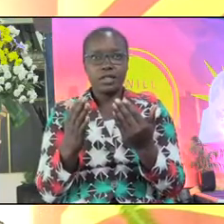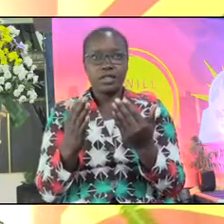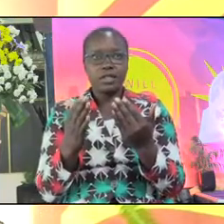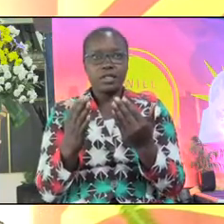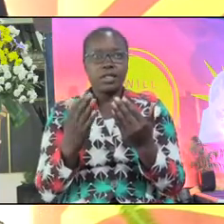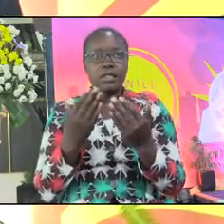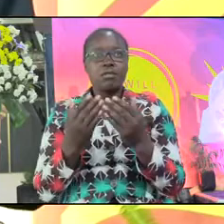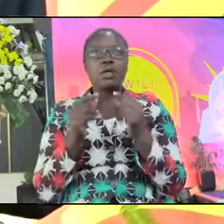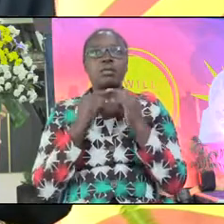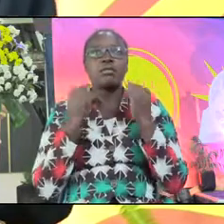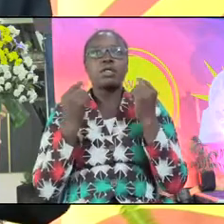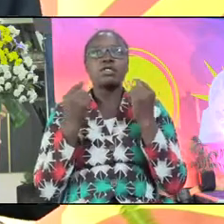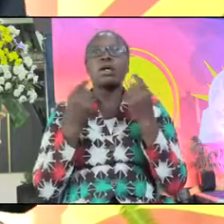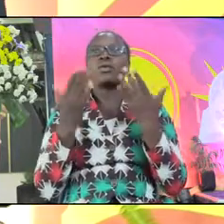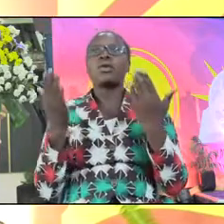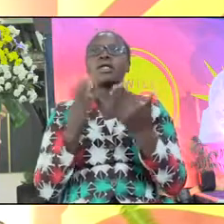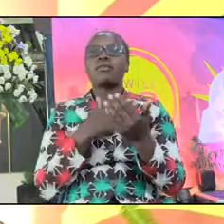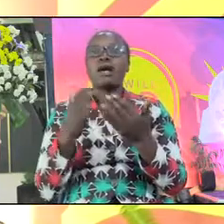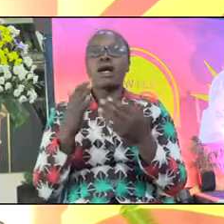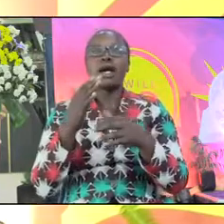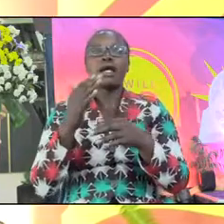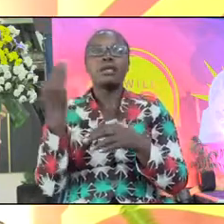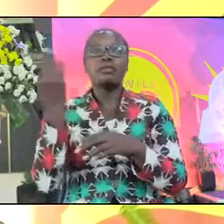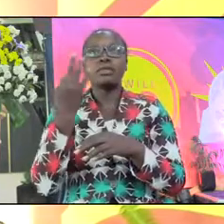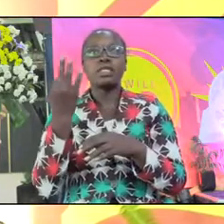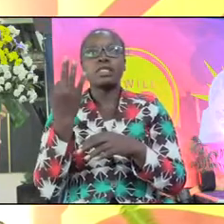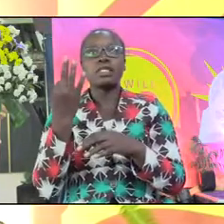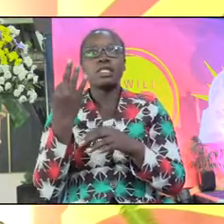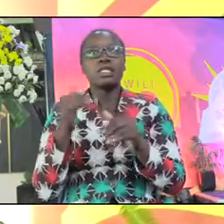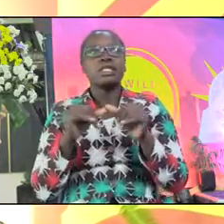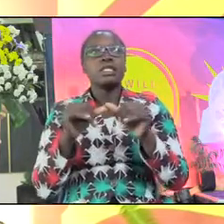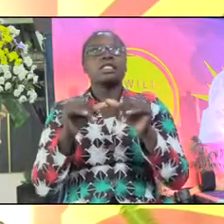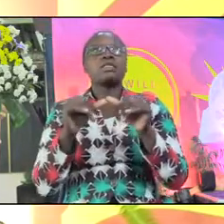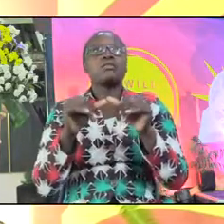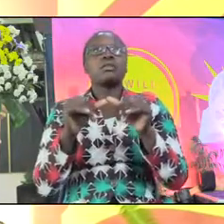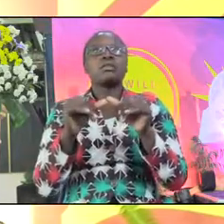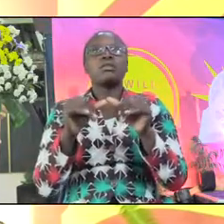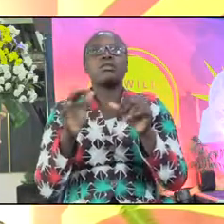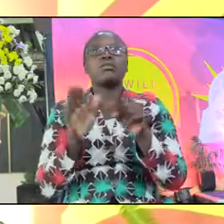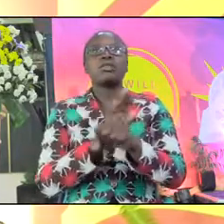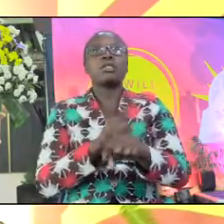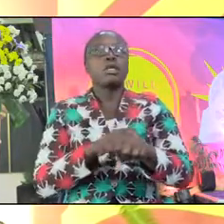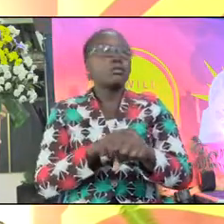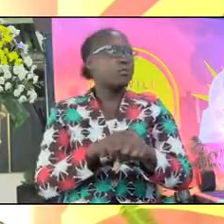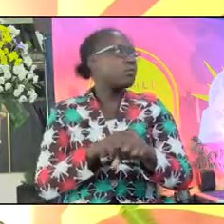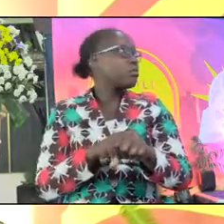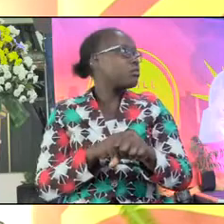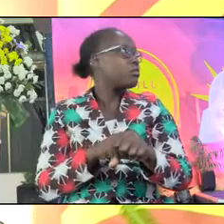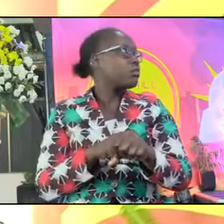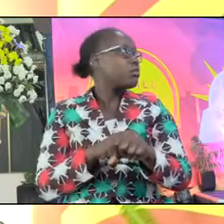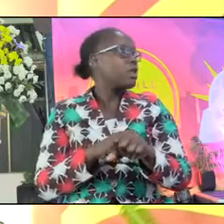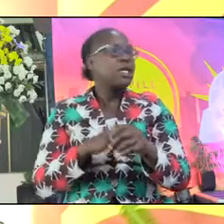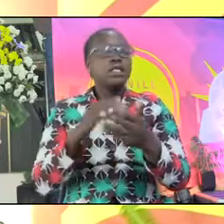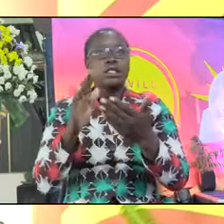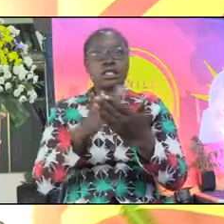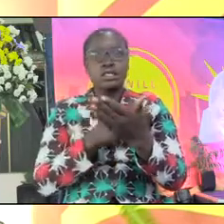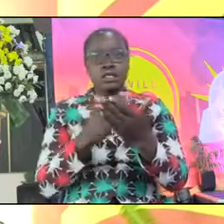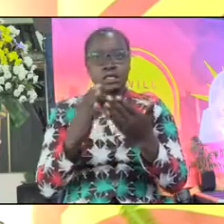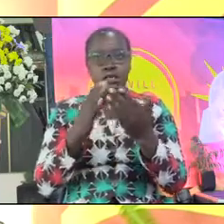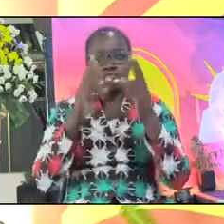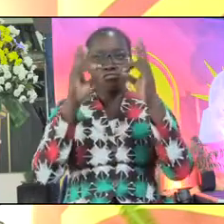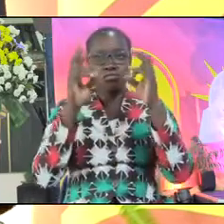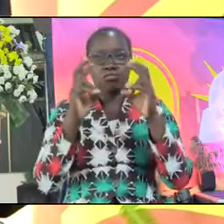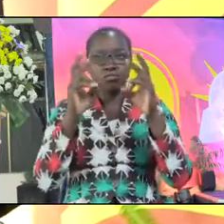wherever I've pastored, wherever I've preached for a sustained amount of time, that a hymn of